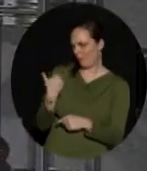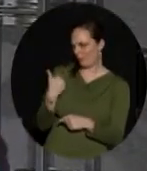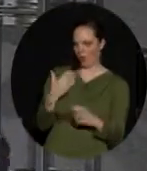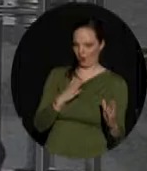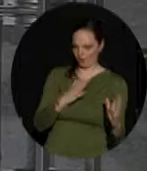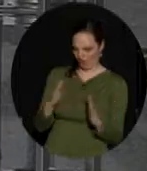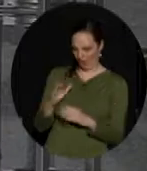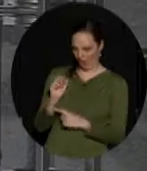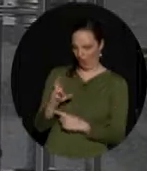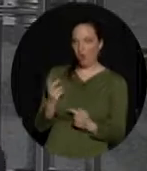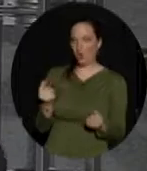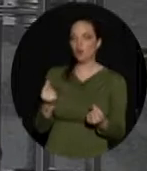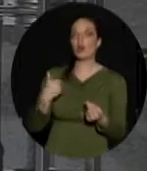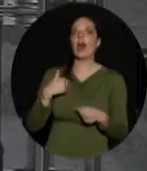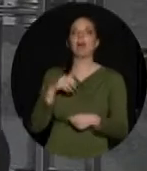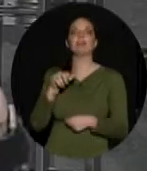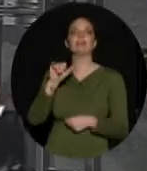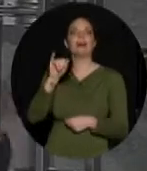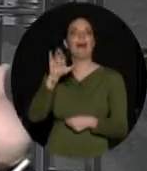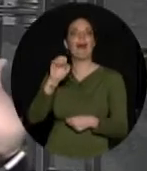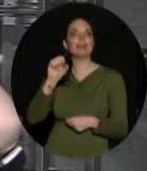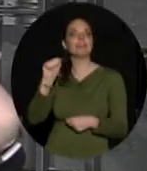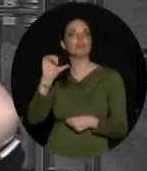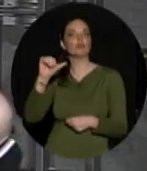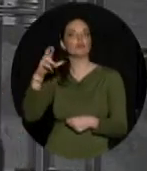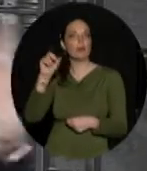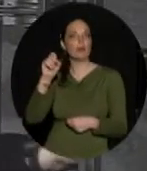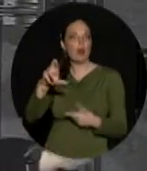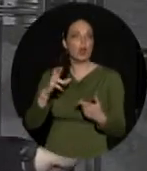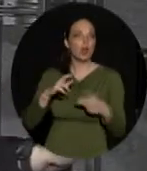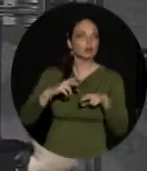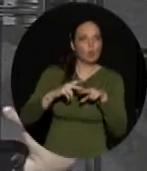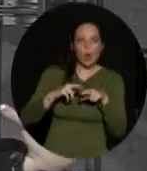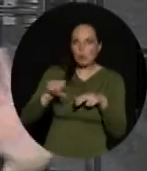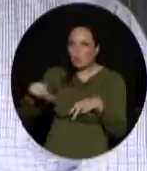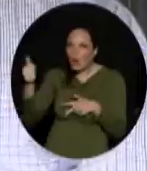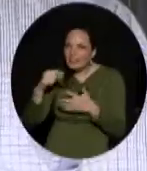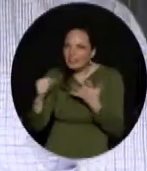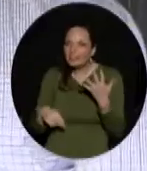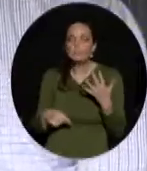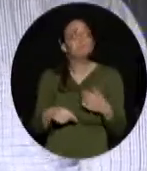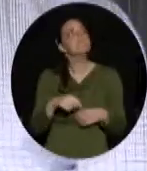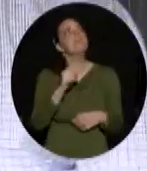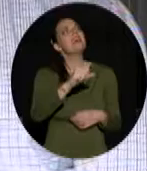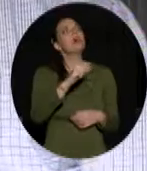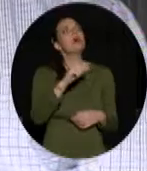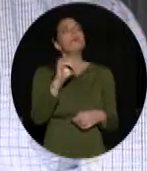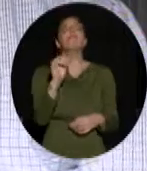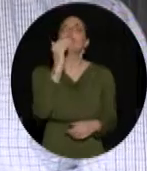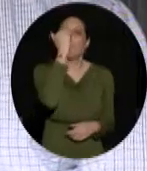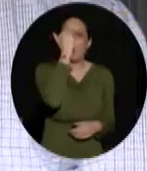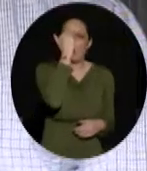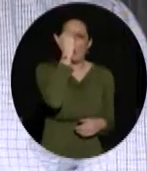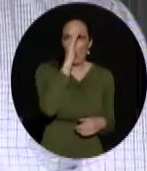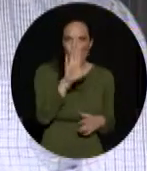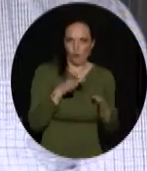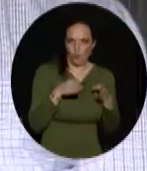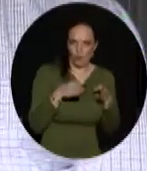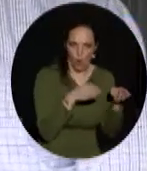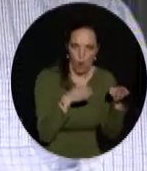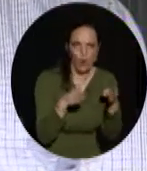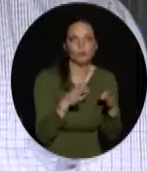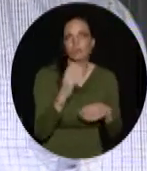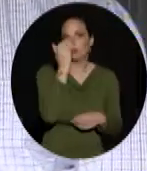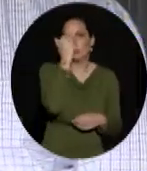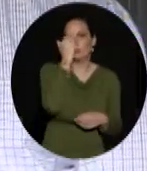you can make sure you have a scraper and salt. Anything else besides the weather? And I guess knowing the roads as well too. As we said, our